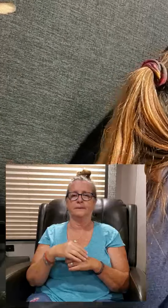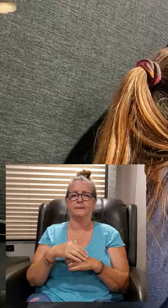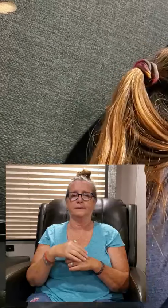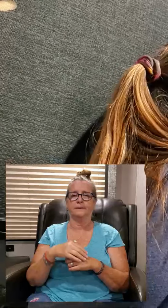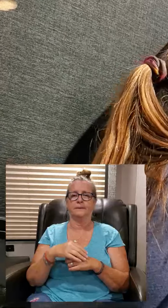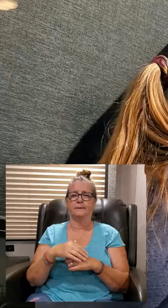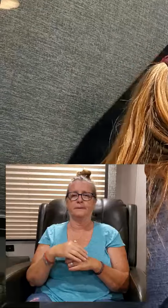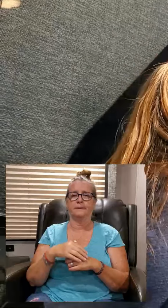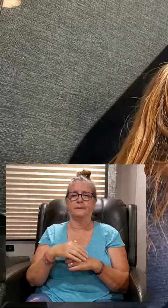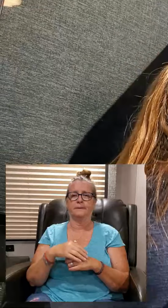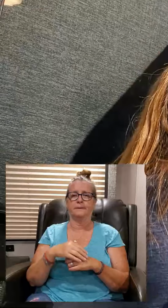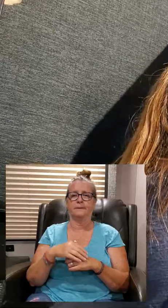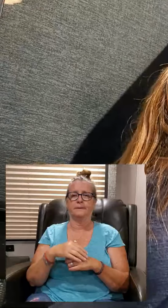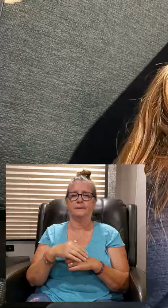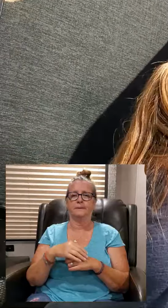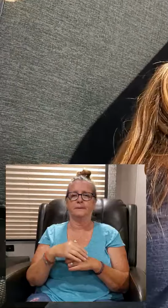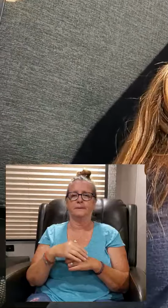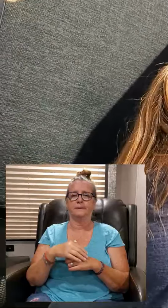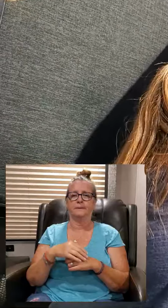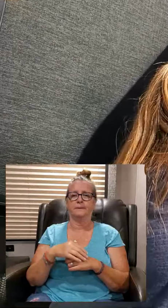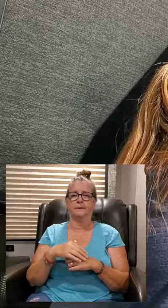see how this takes care of it.